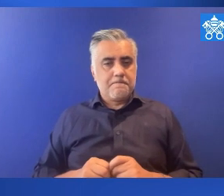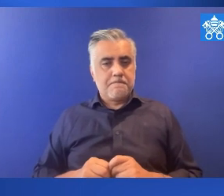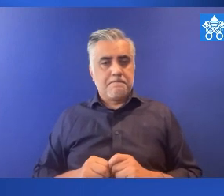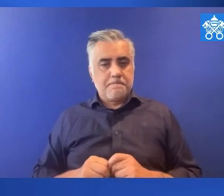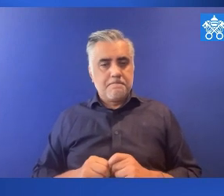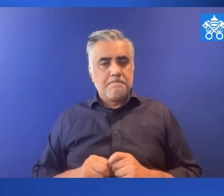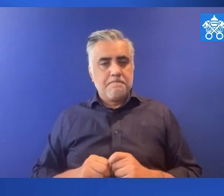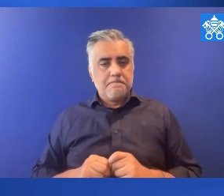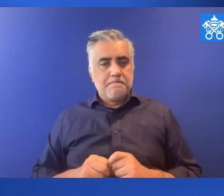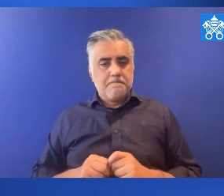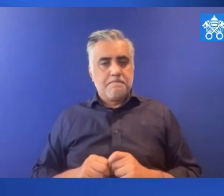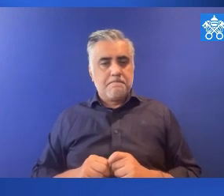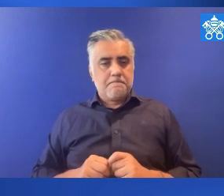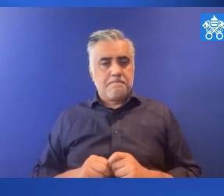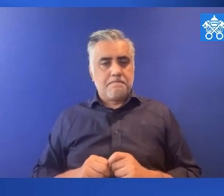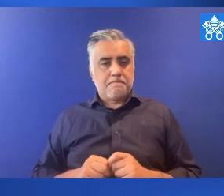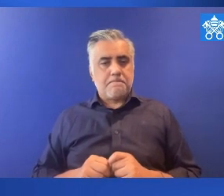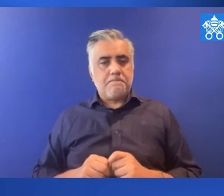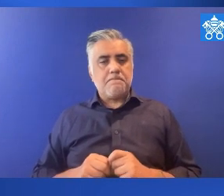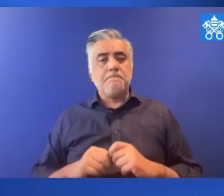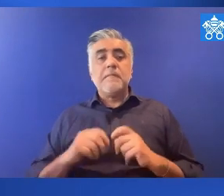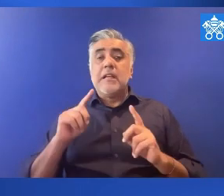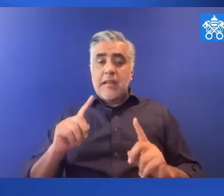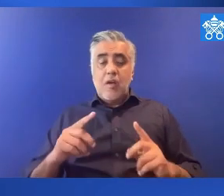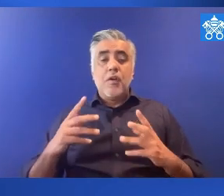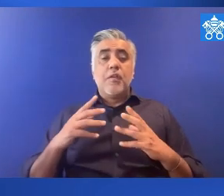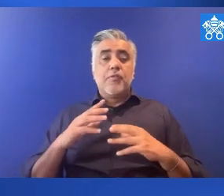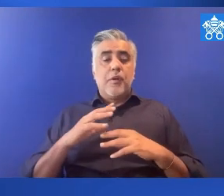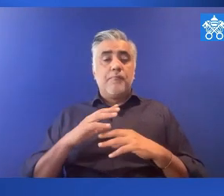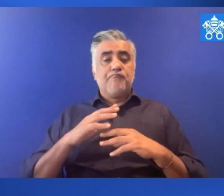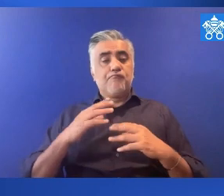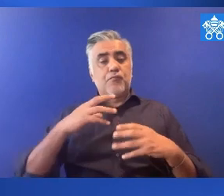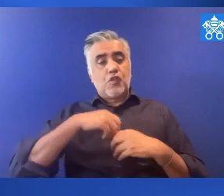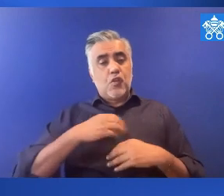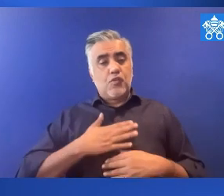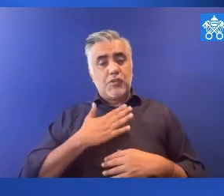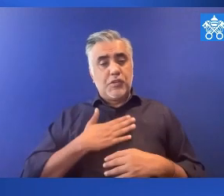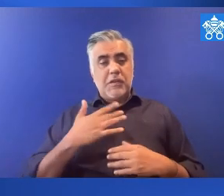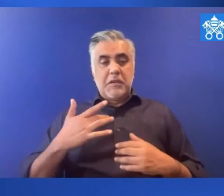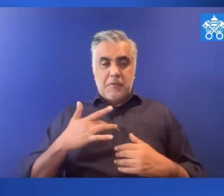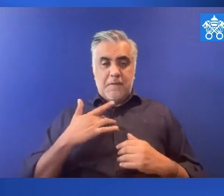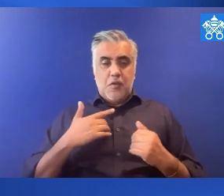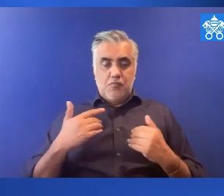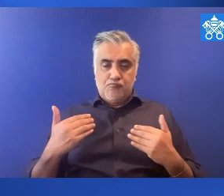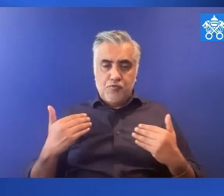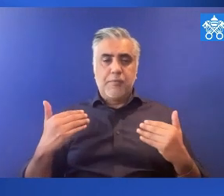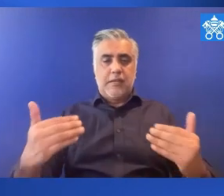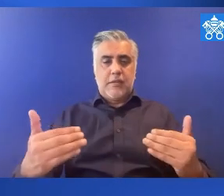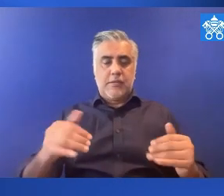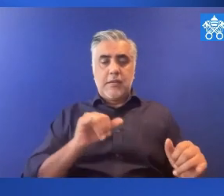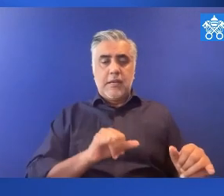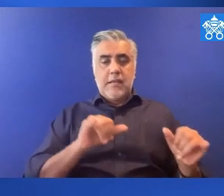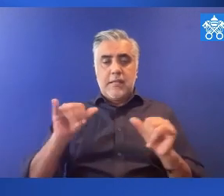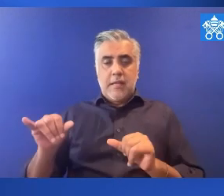treasures their own. This is what St. Teresa wrote in her autobiography. The consolation makes